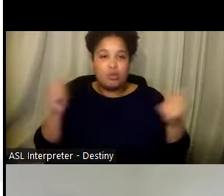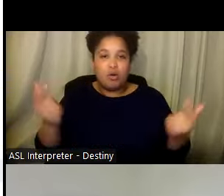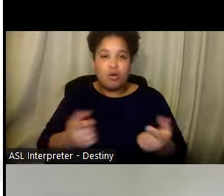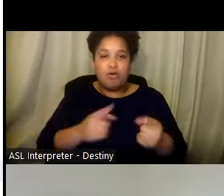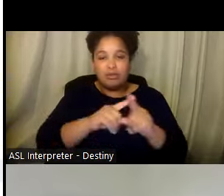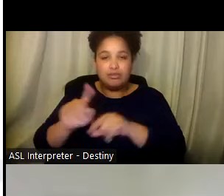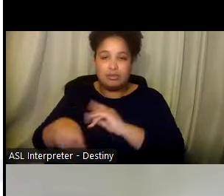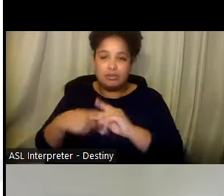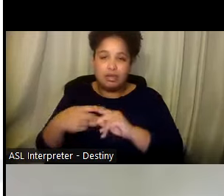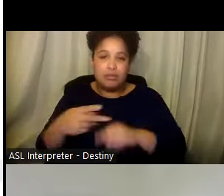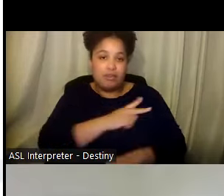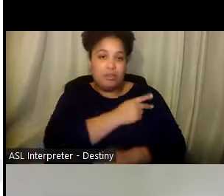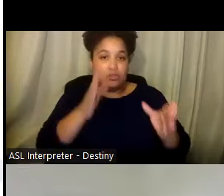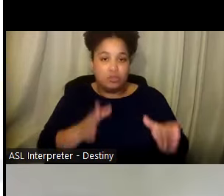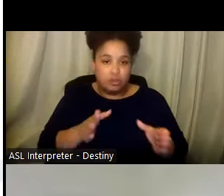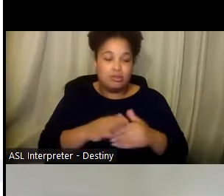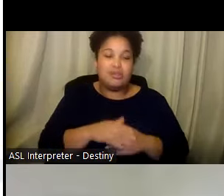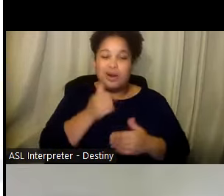patients. Next slide, please.